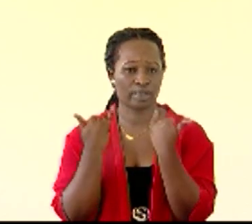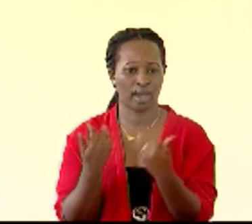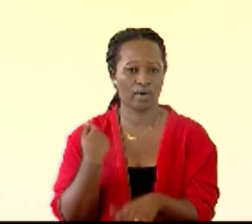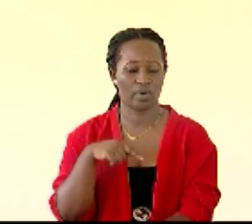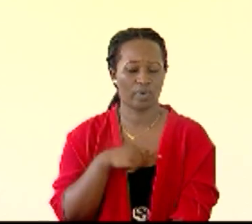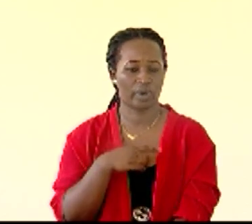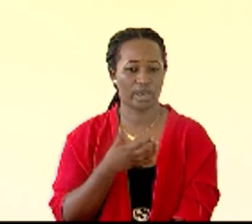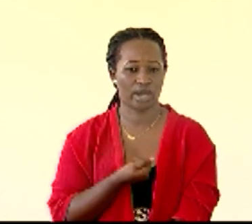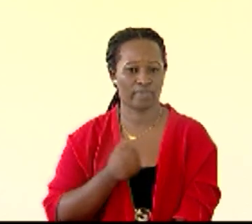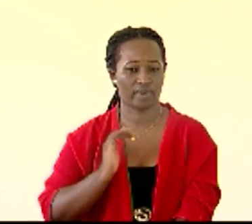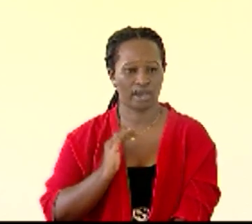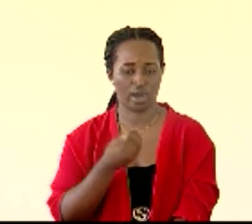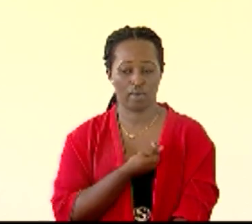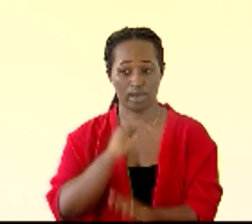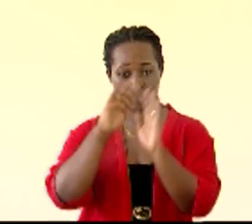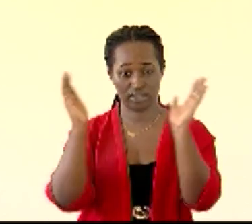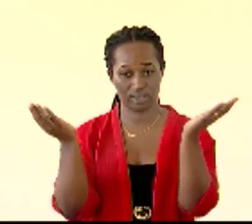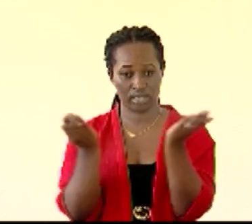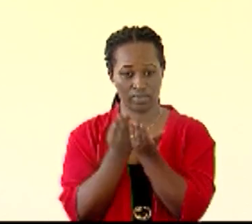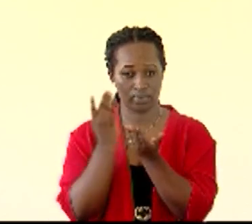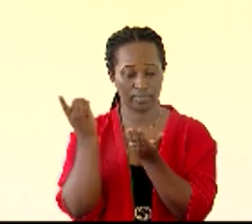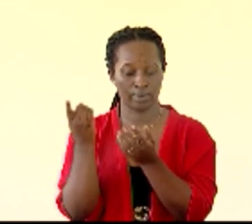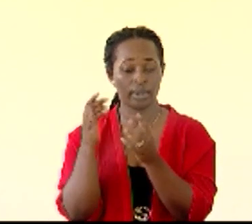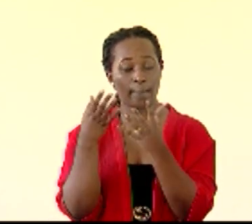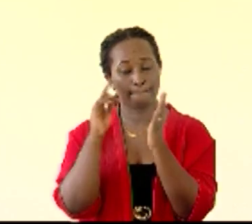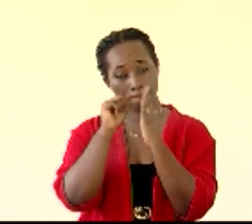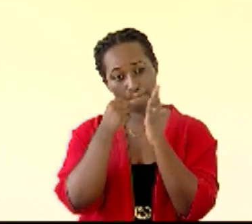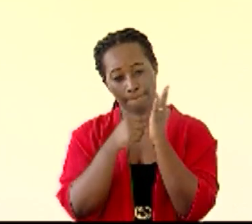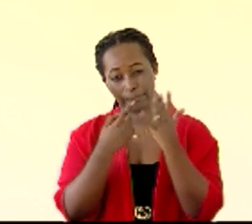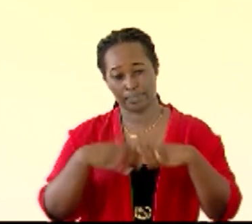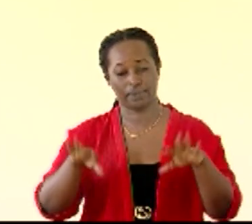have our Calvin cycle. Main components: